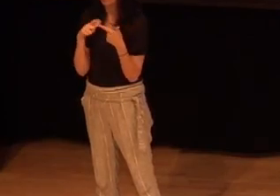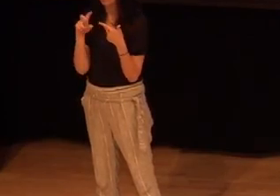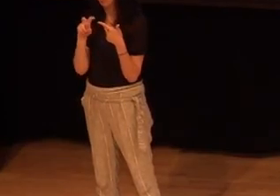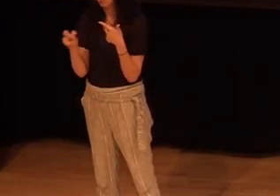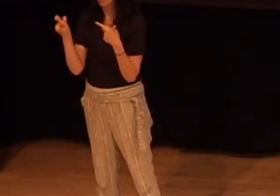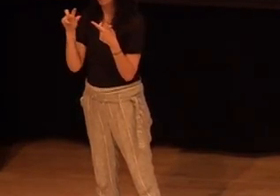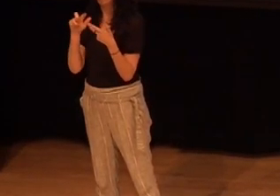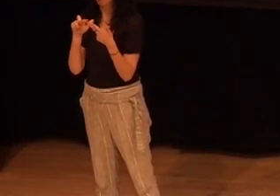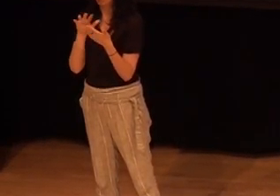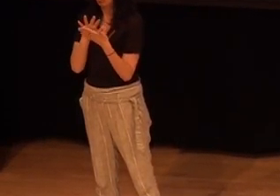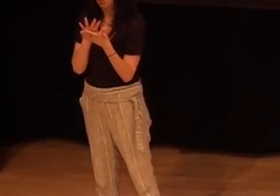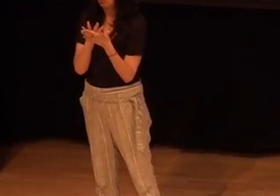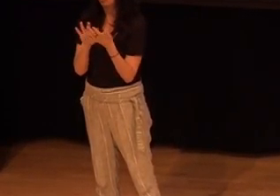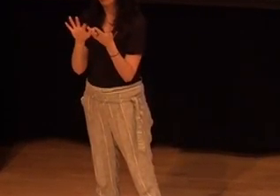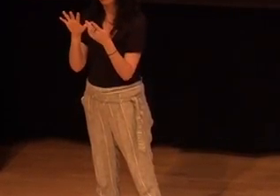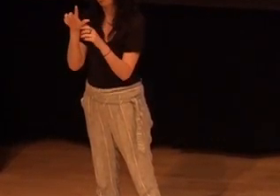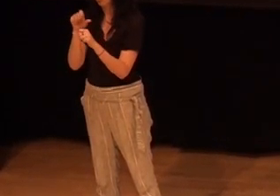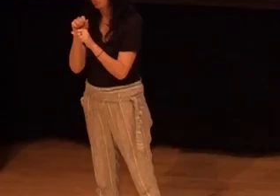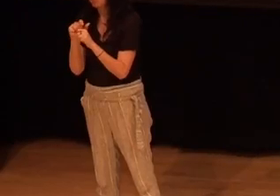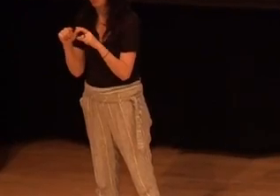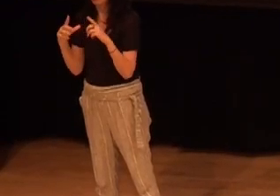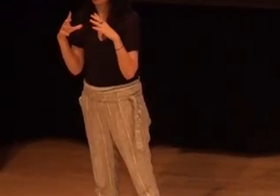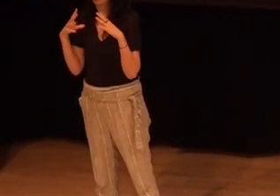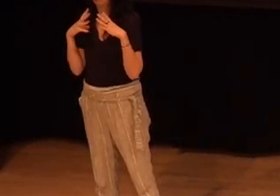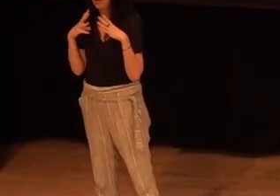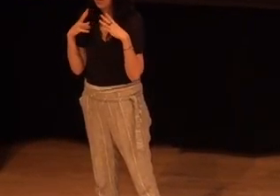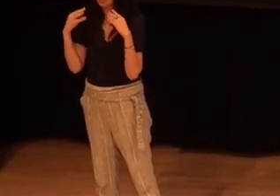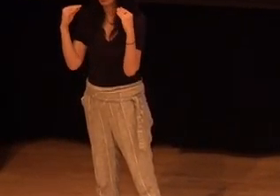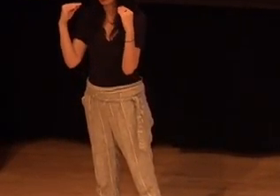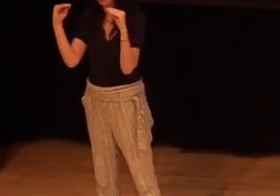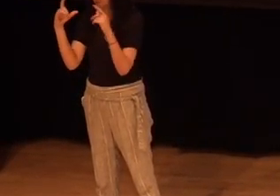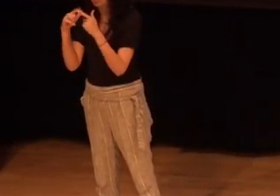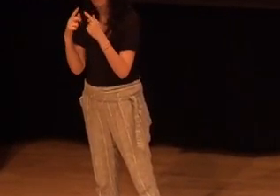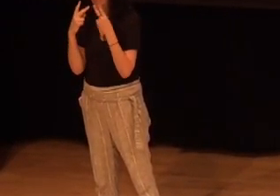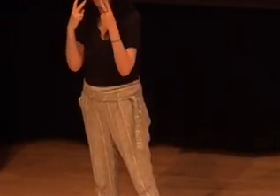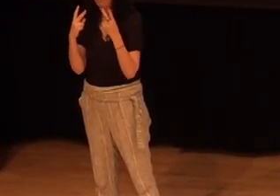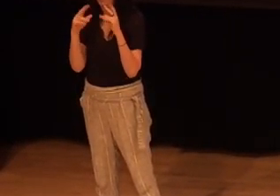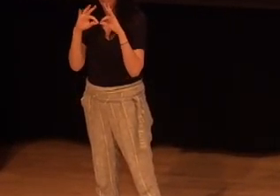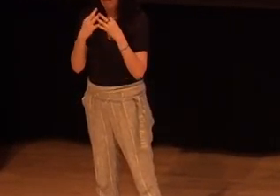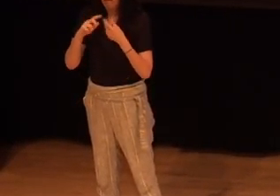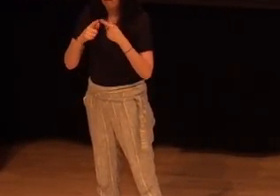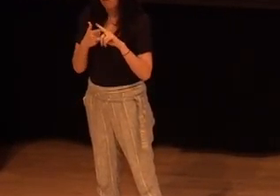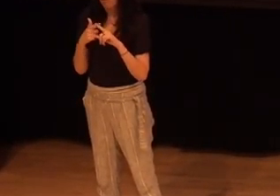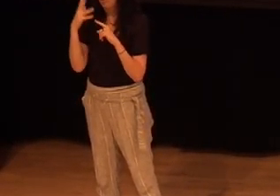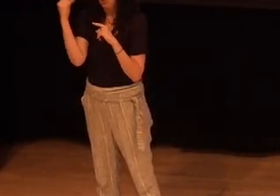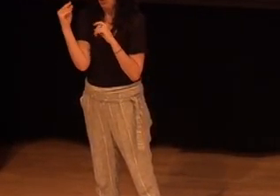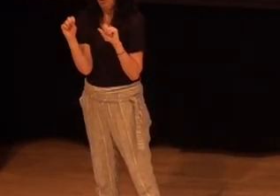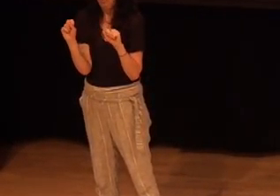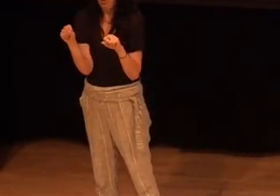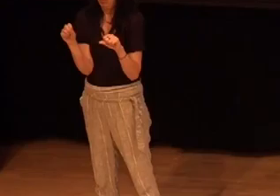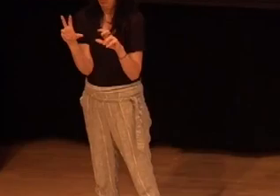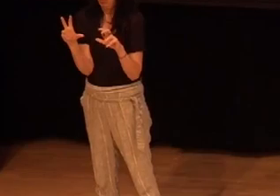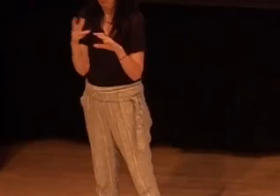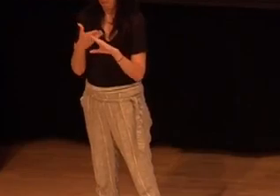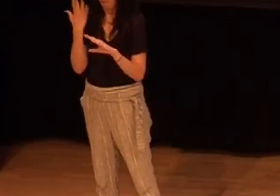school and go to work and go on vacation and go shopping and visit your loved ones and go out and have a good time. None of